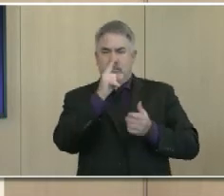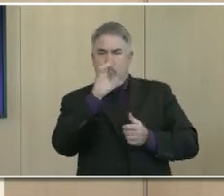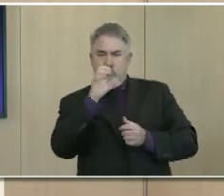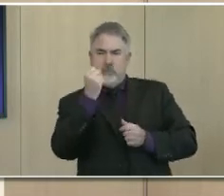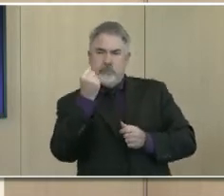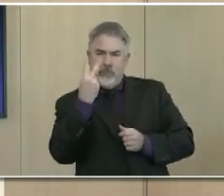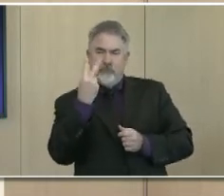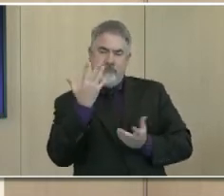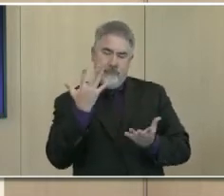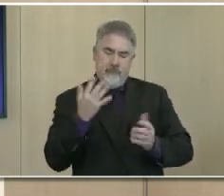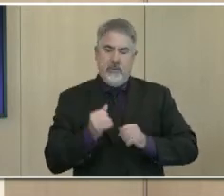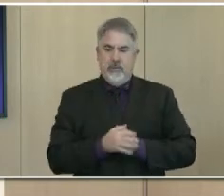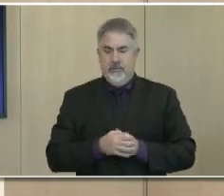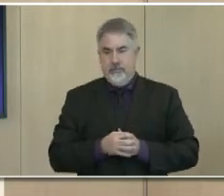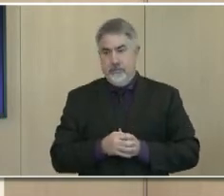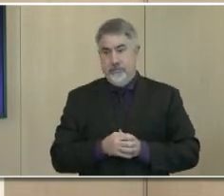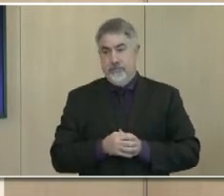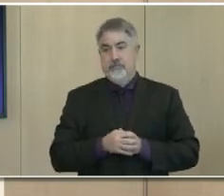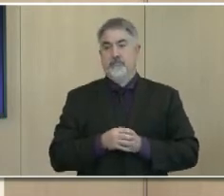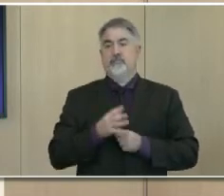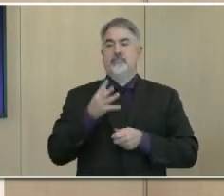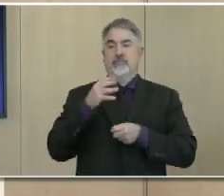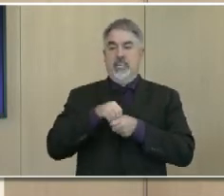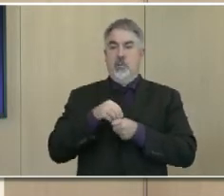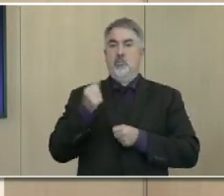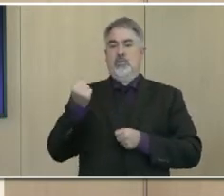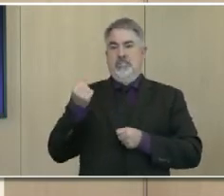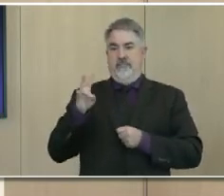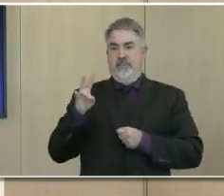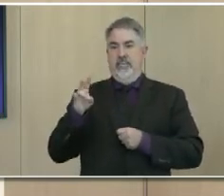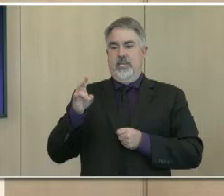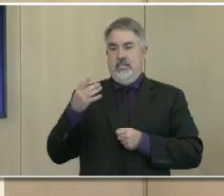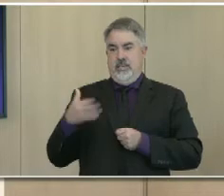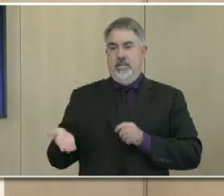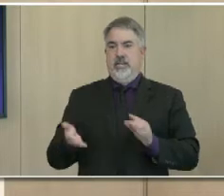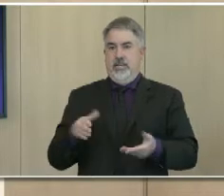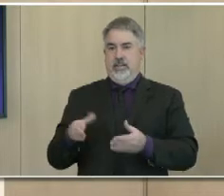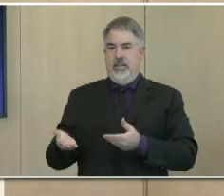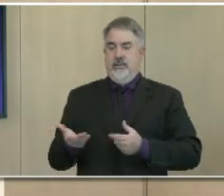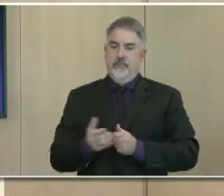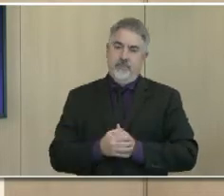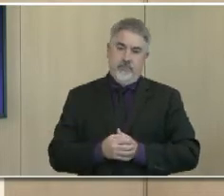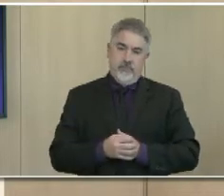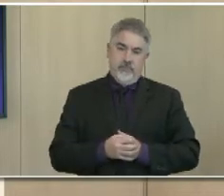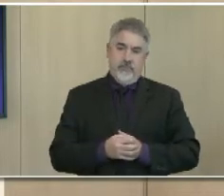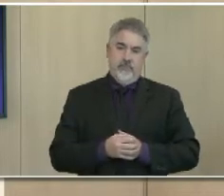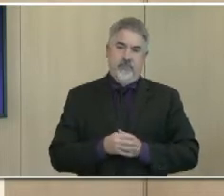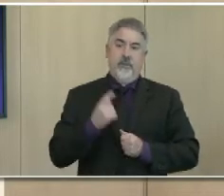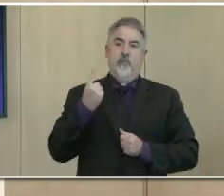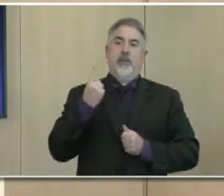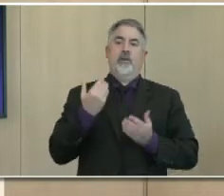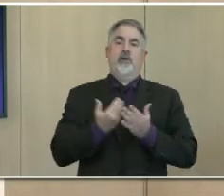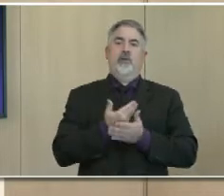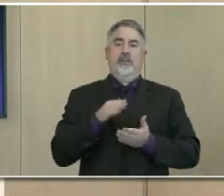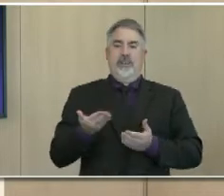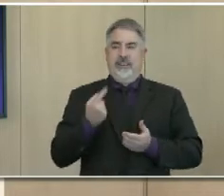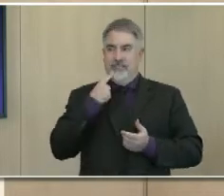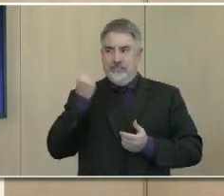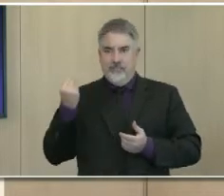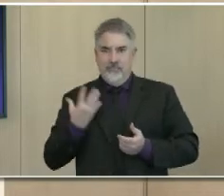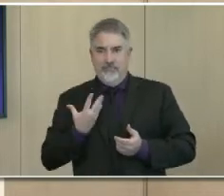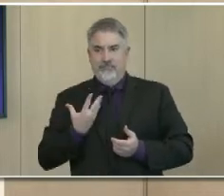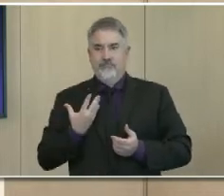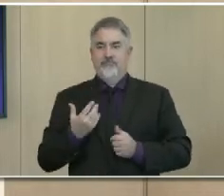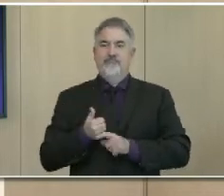cases, which includes 17 deaths. The one new death that we are reporting today is a male in